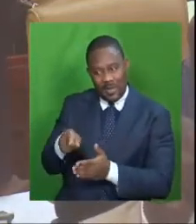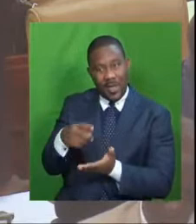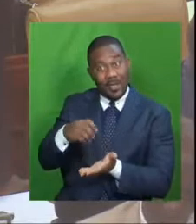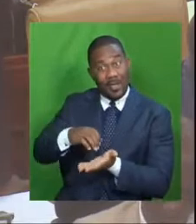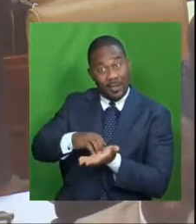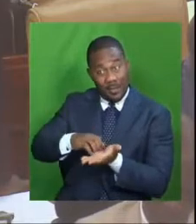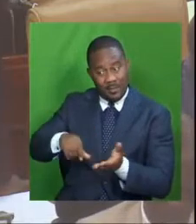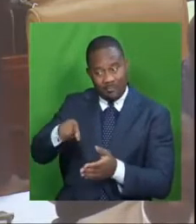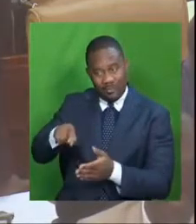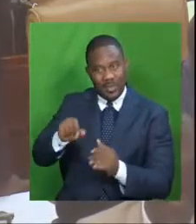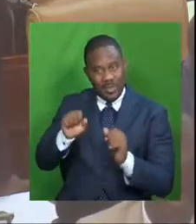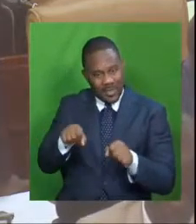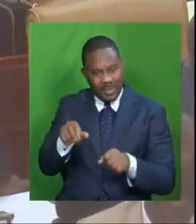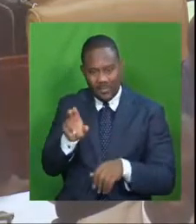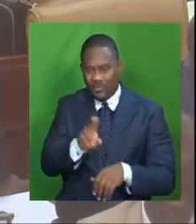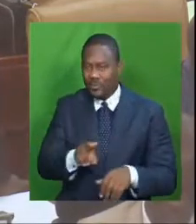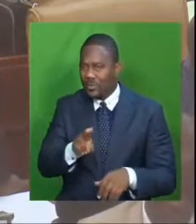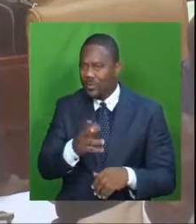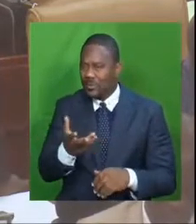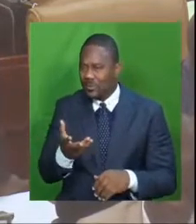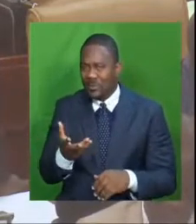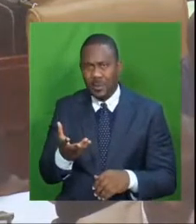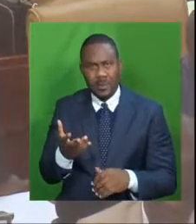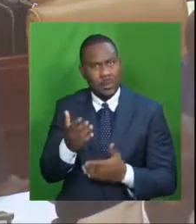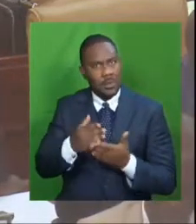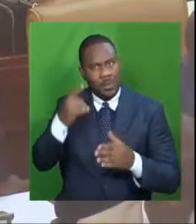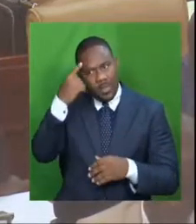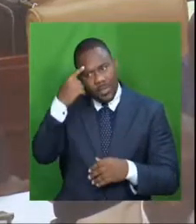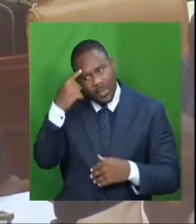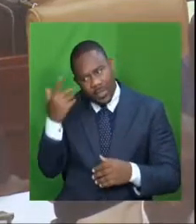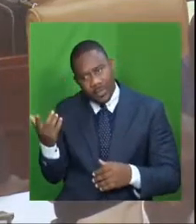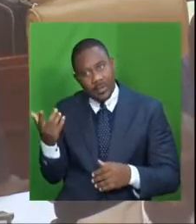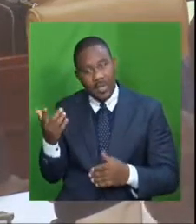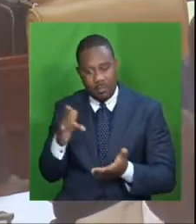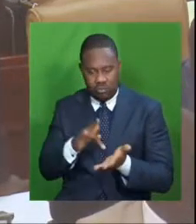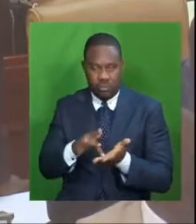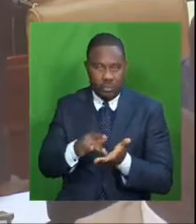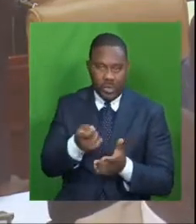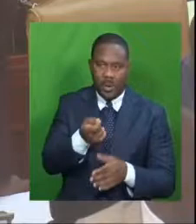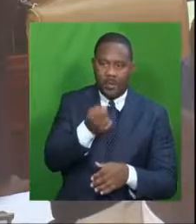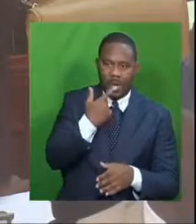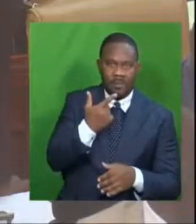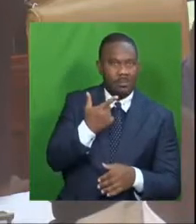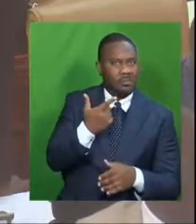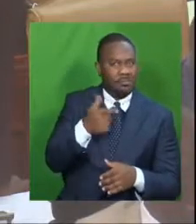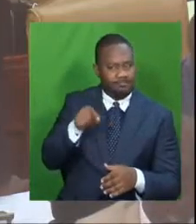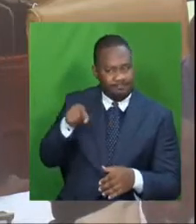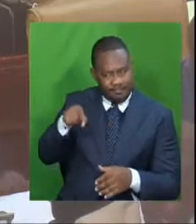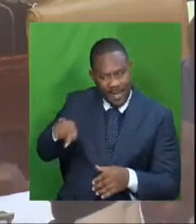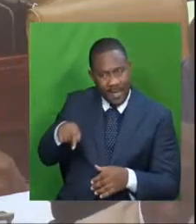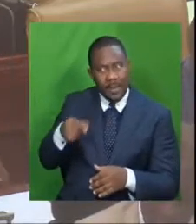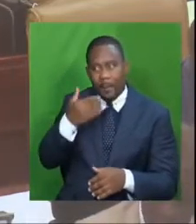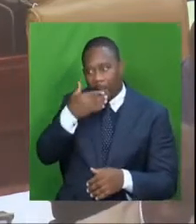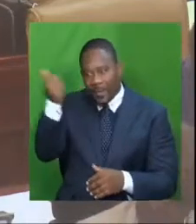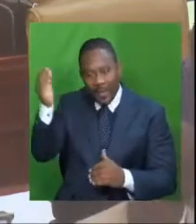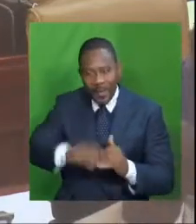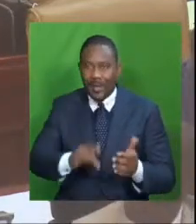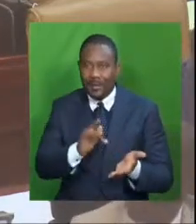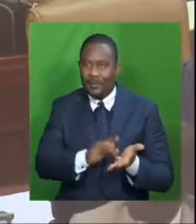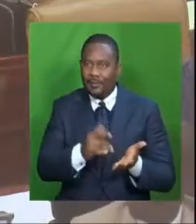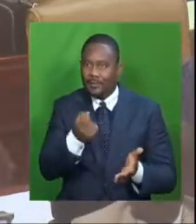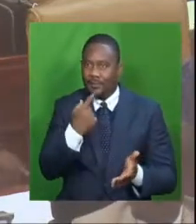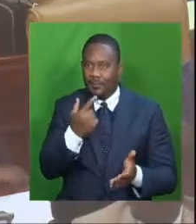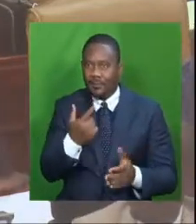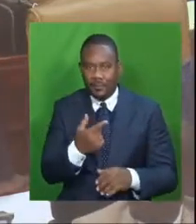tax is more powerful than most of the herbal medicines that we have seen. Mr. Speaker, we are told that this tax can even cure my